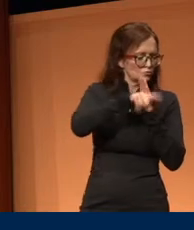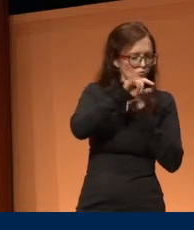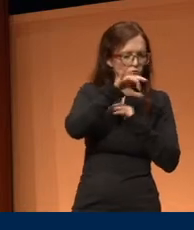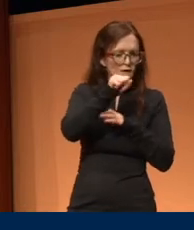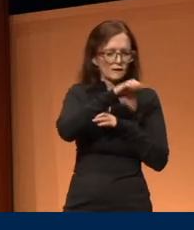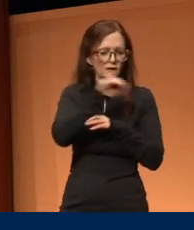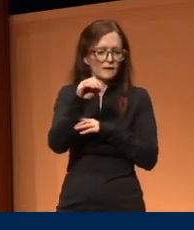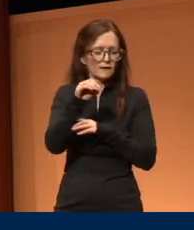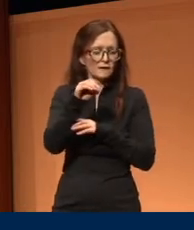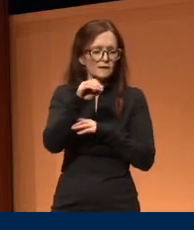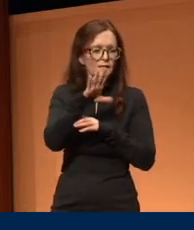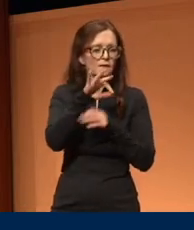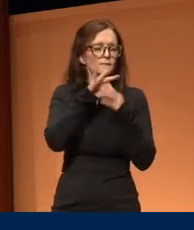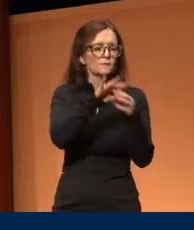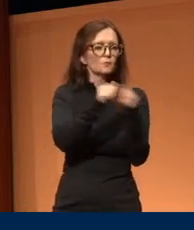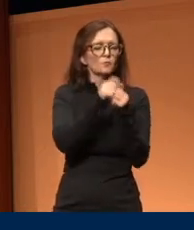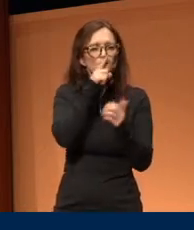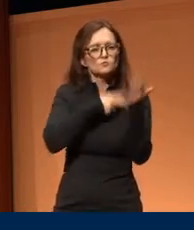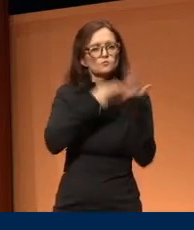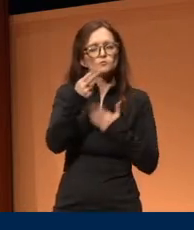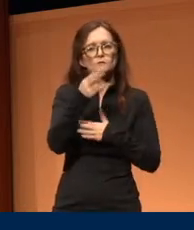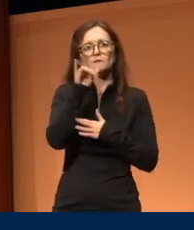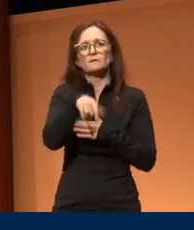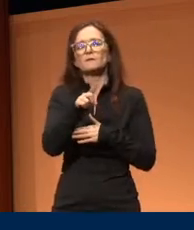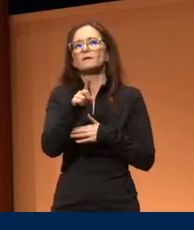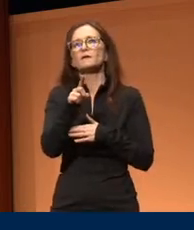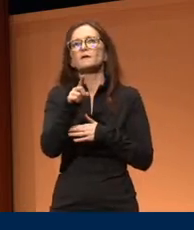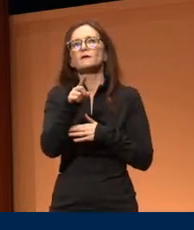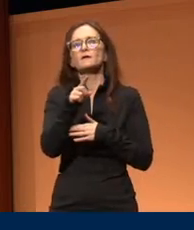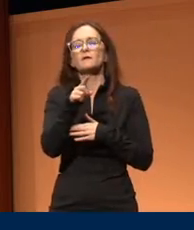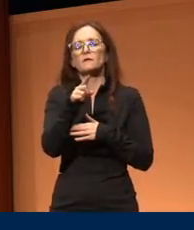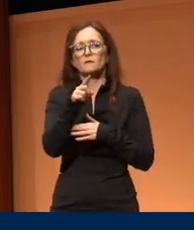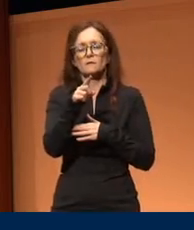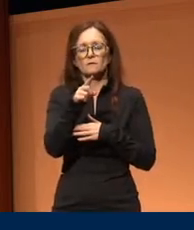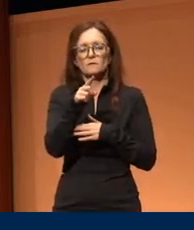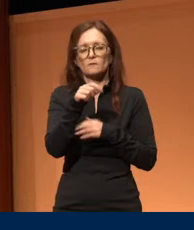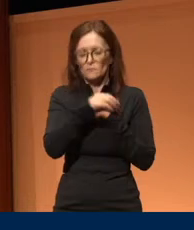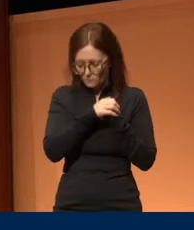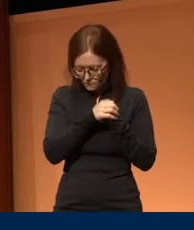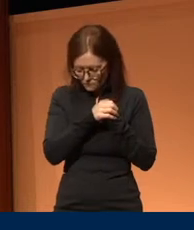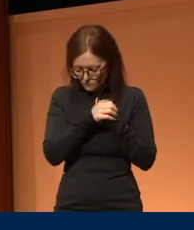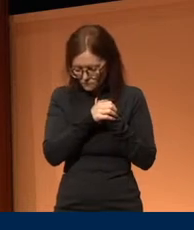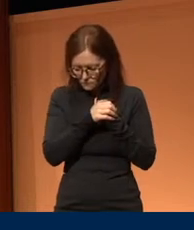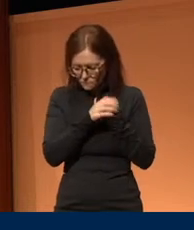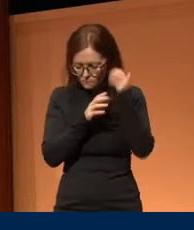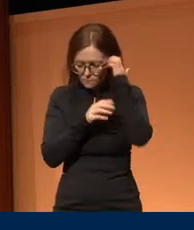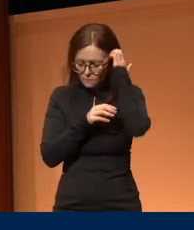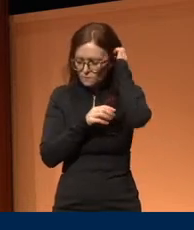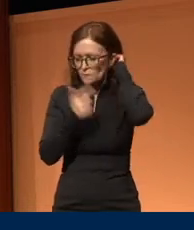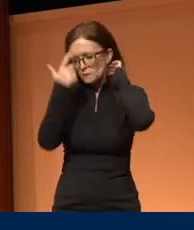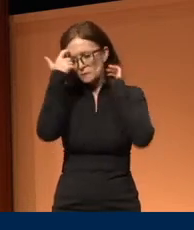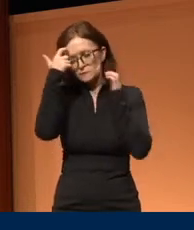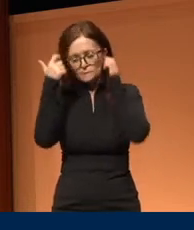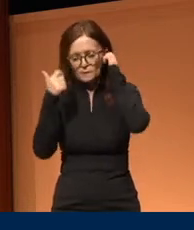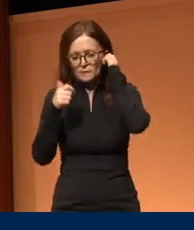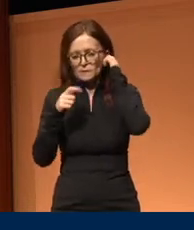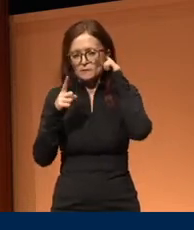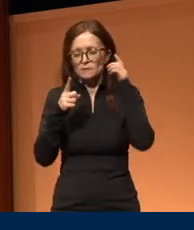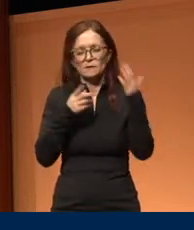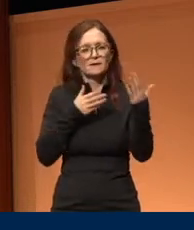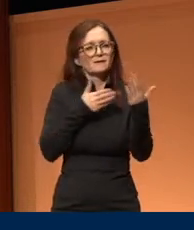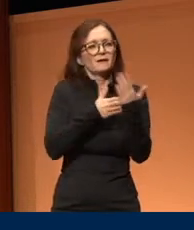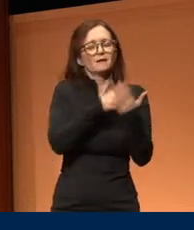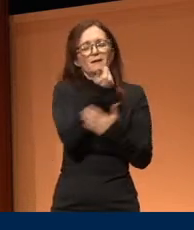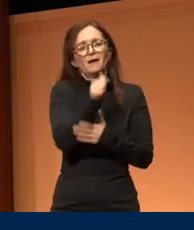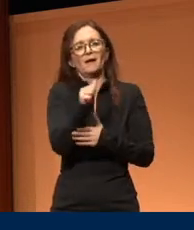on appeals to truth. And indeed, that's a gist of Anna Arendt's sort of suspicion toward any kind of truth